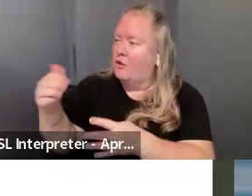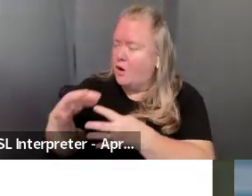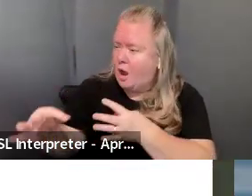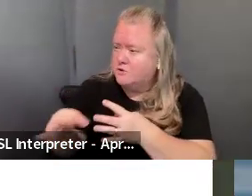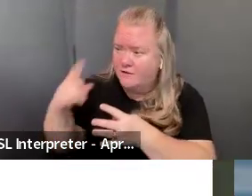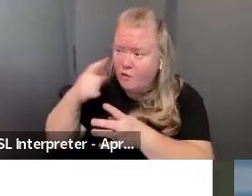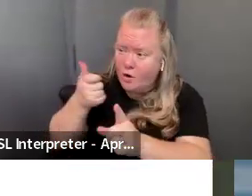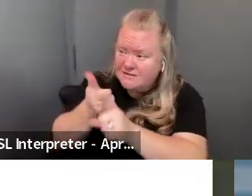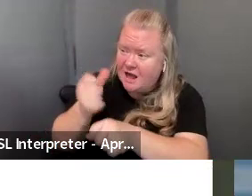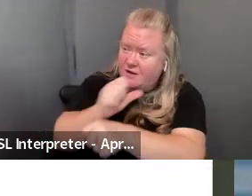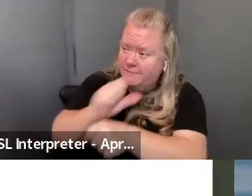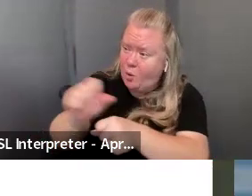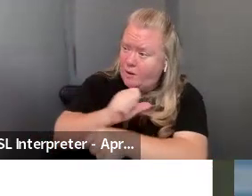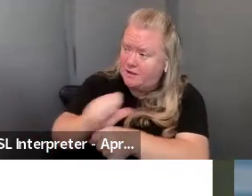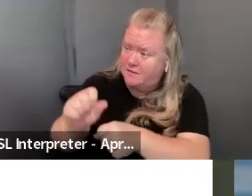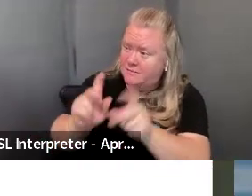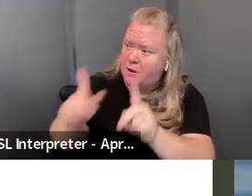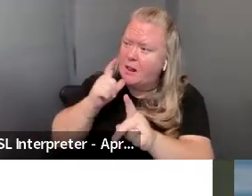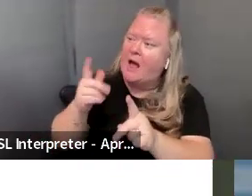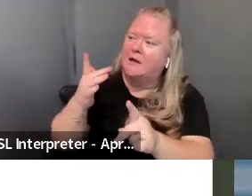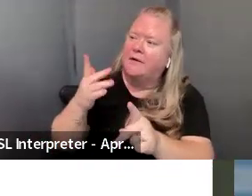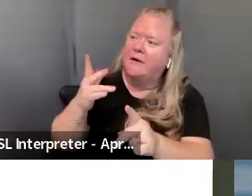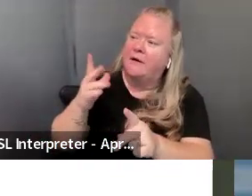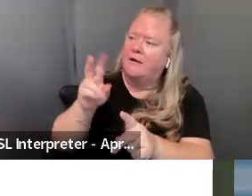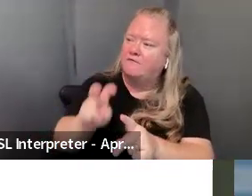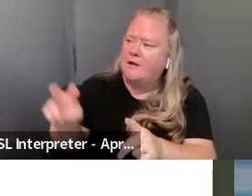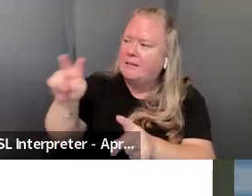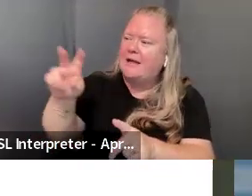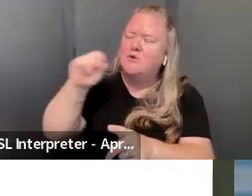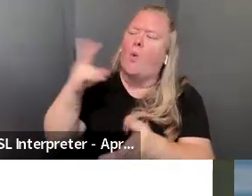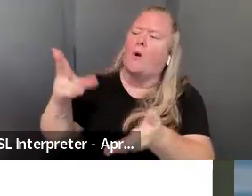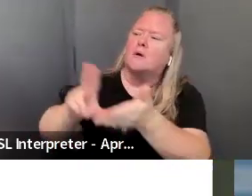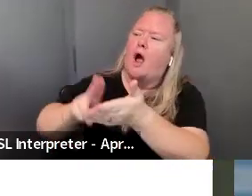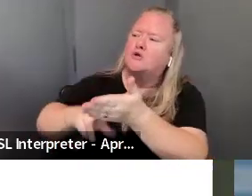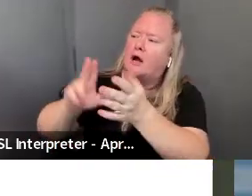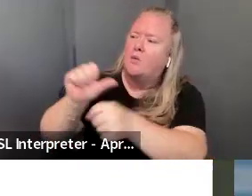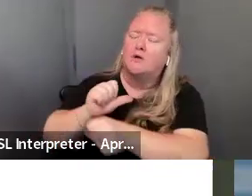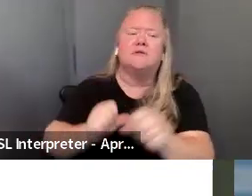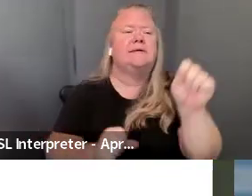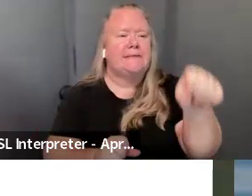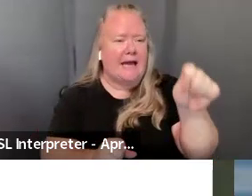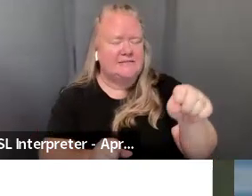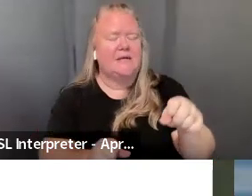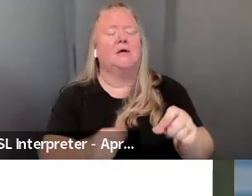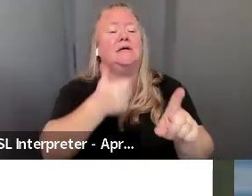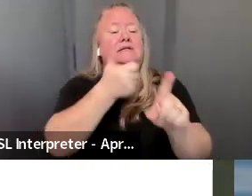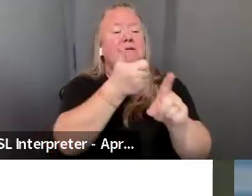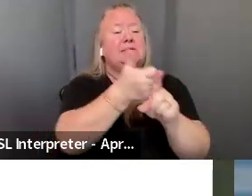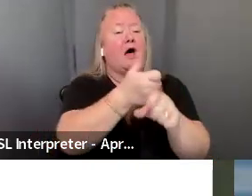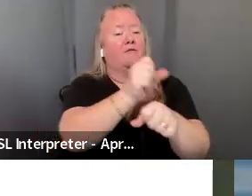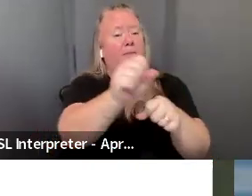for self-employed workers like freelancers or contract workers? Yes, there is. So